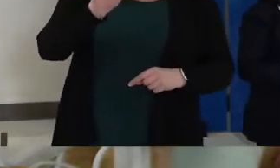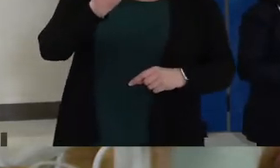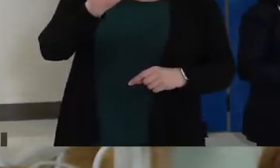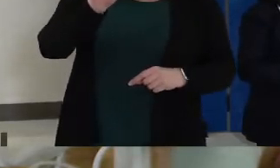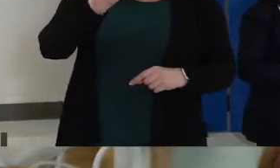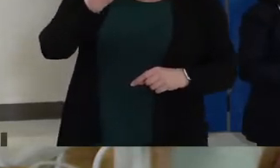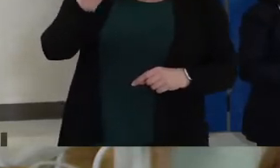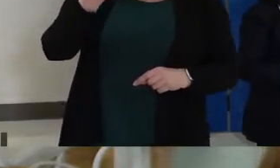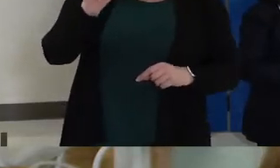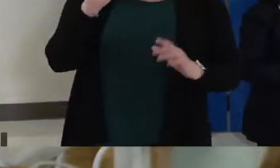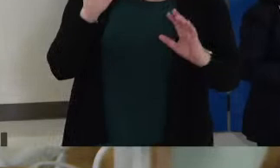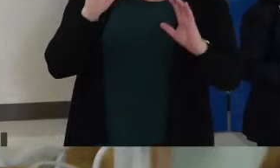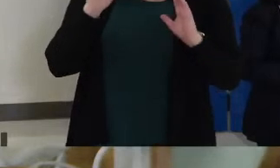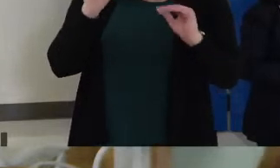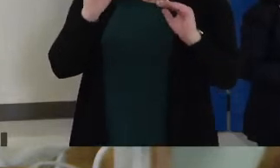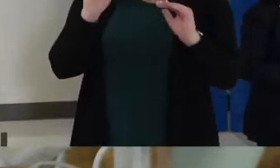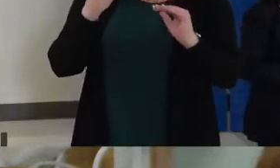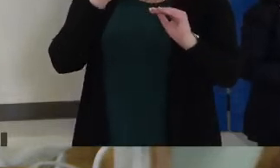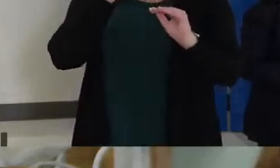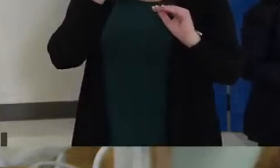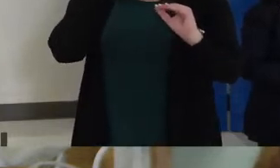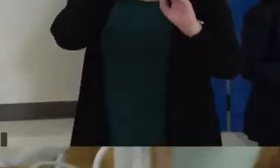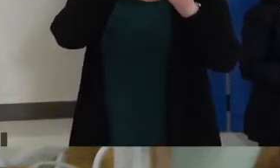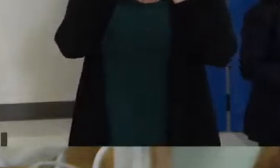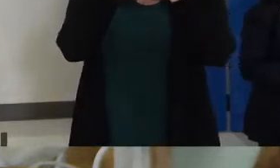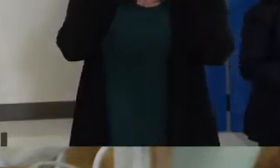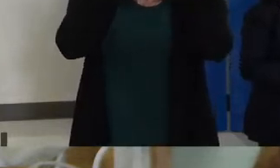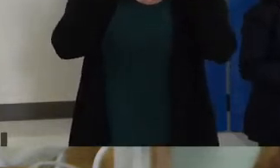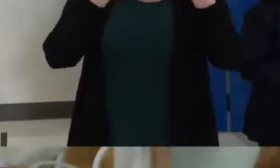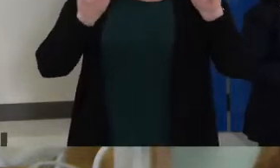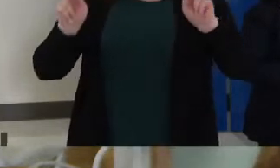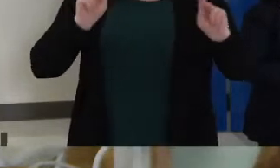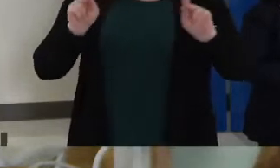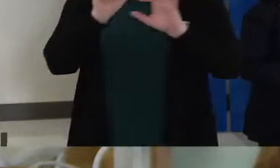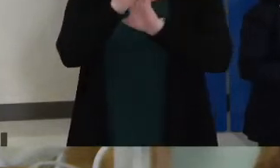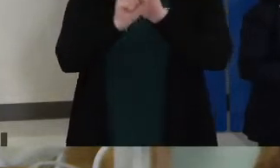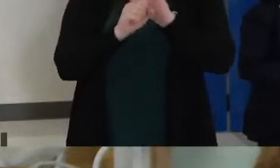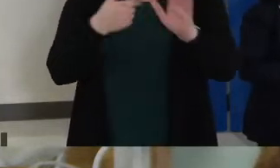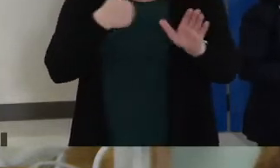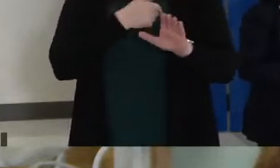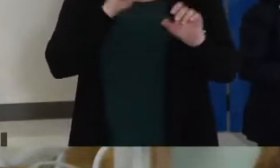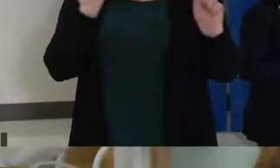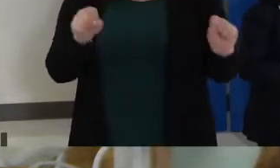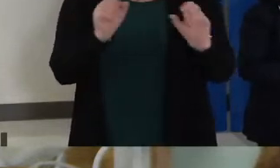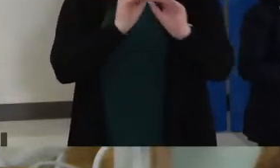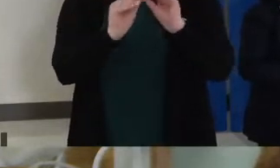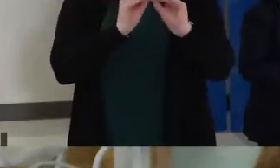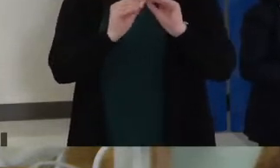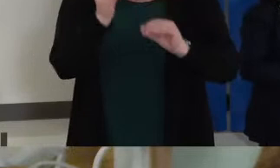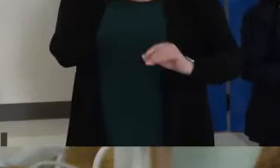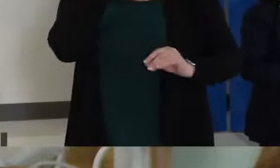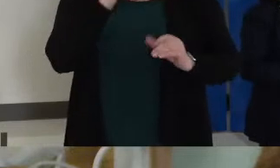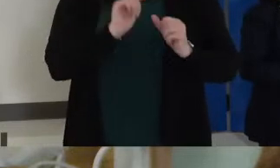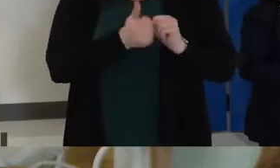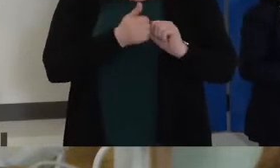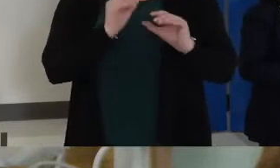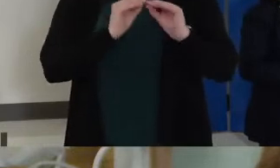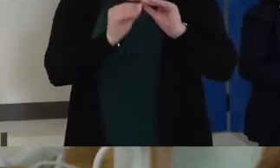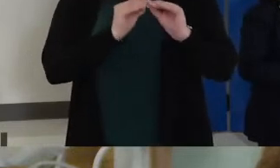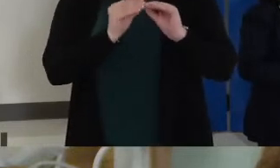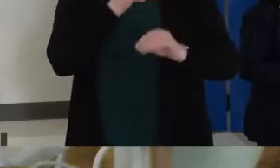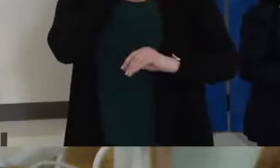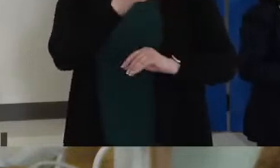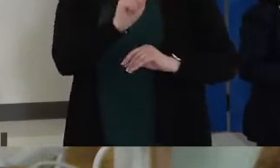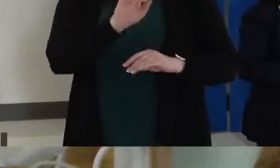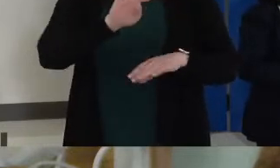hope stretches the minds, the people of this state, that we can fix this, that we know how to do it. And so $1